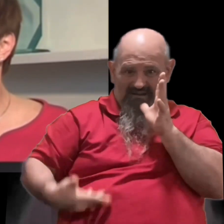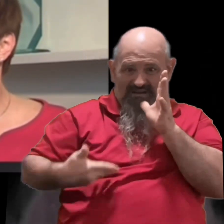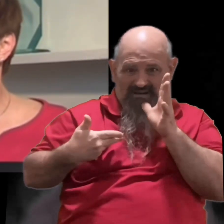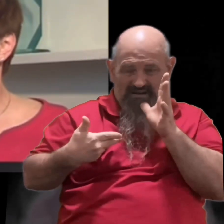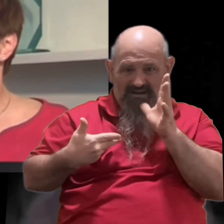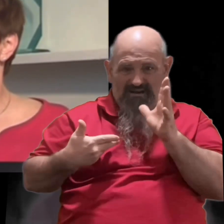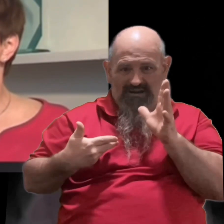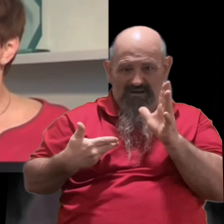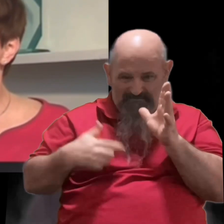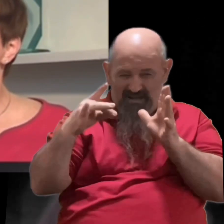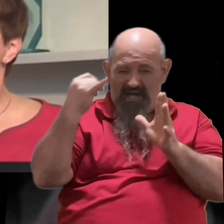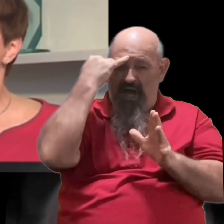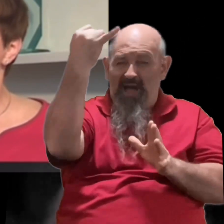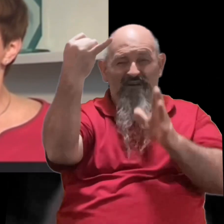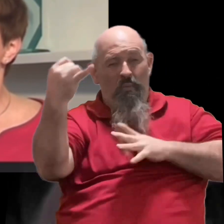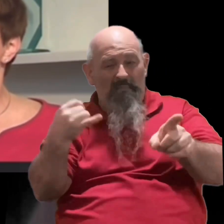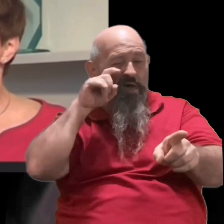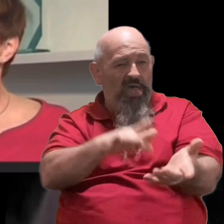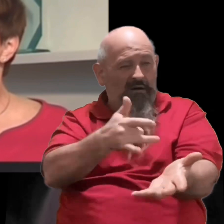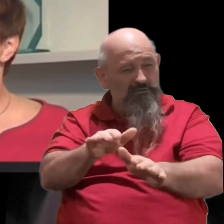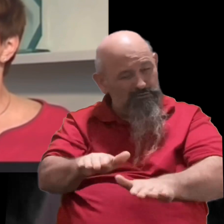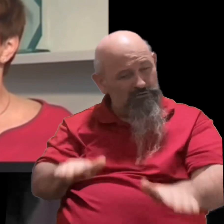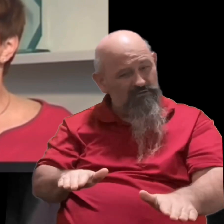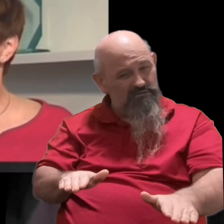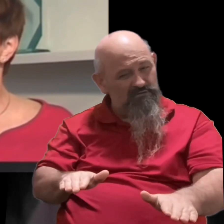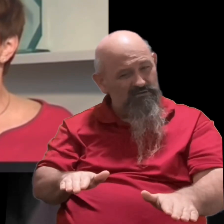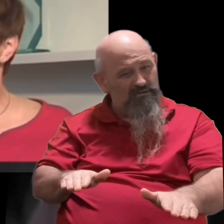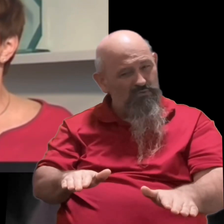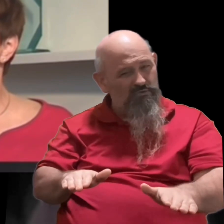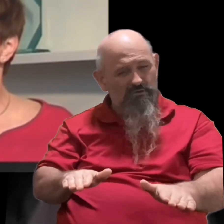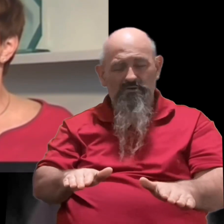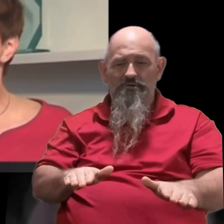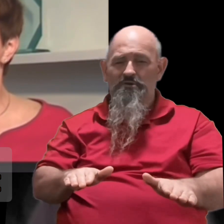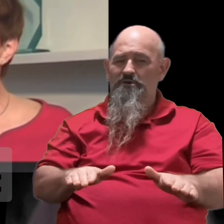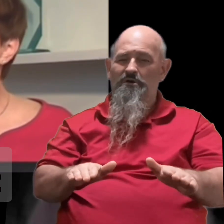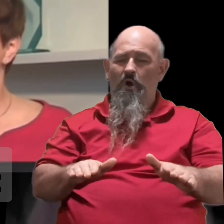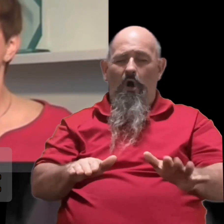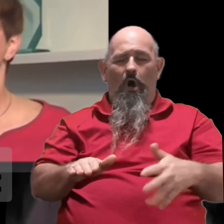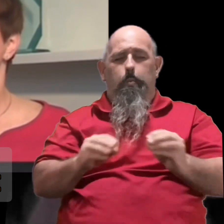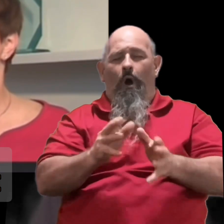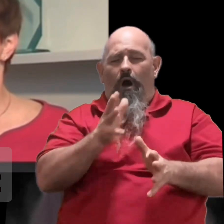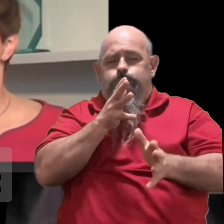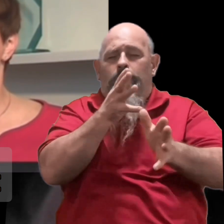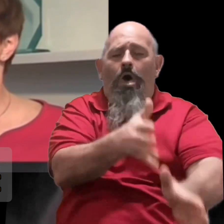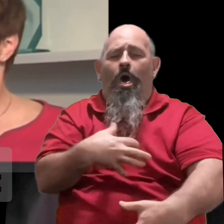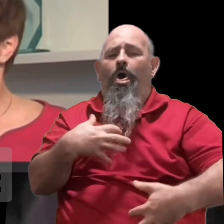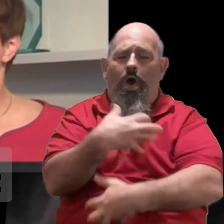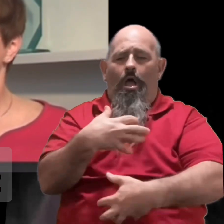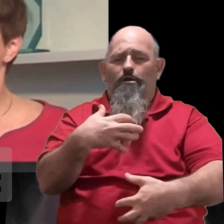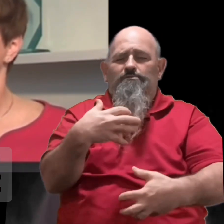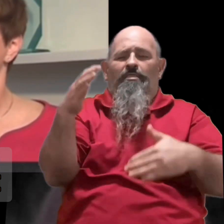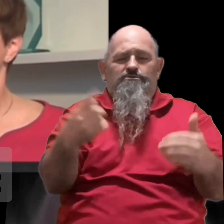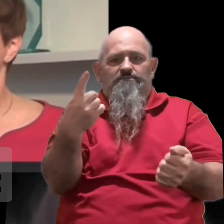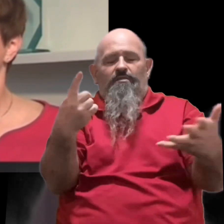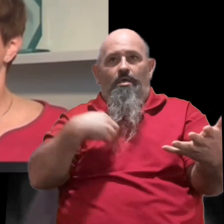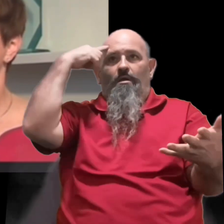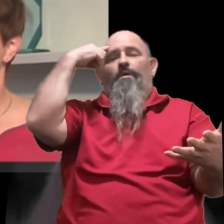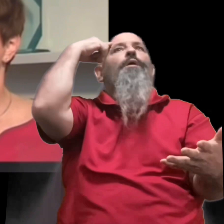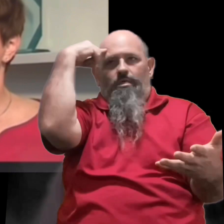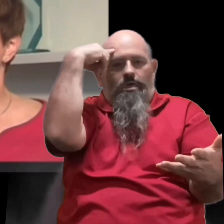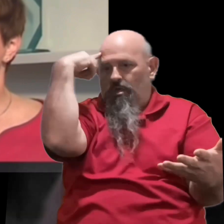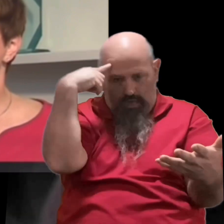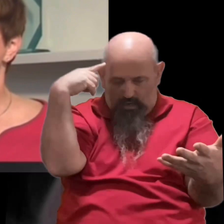myself, I find the idea of women sexually abusing children more abhorrent than just about anything I can think of.